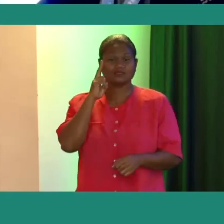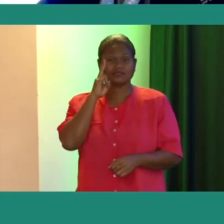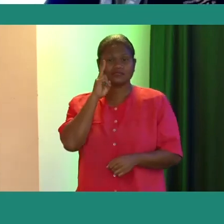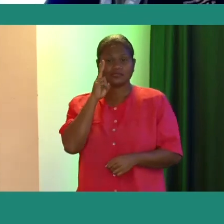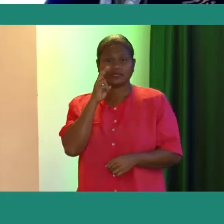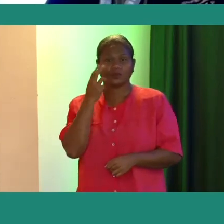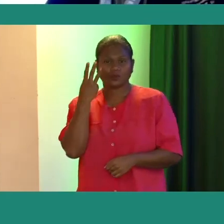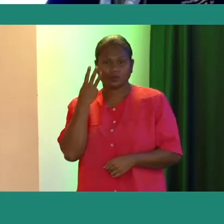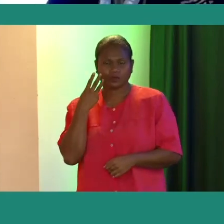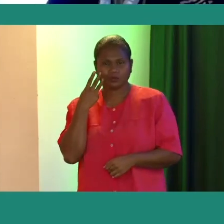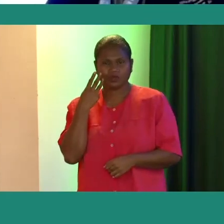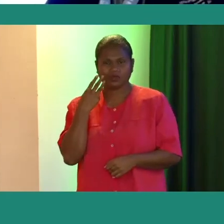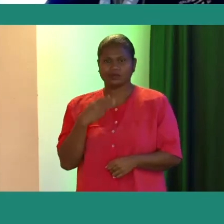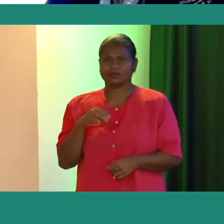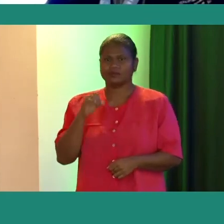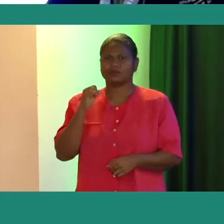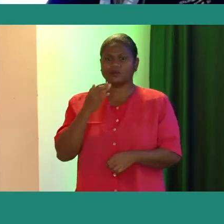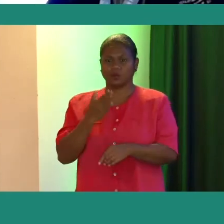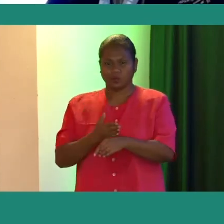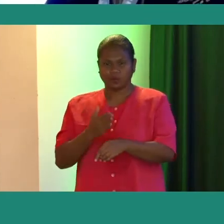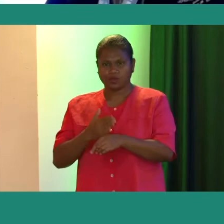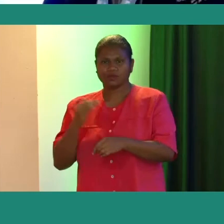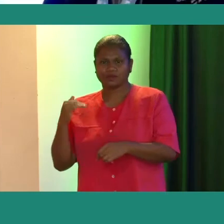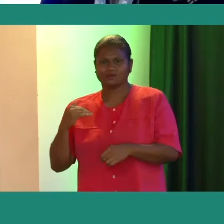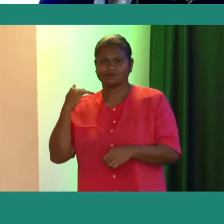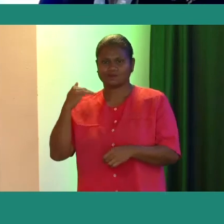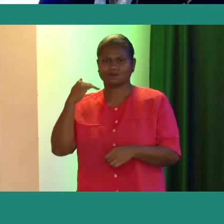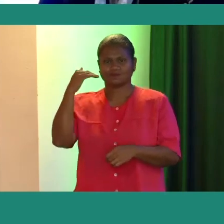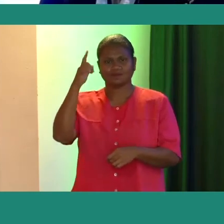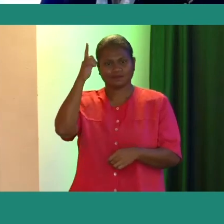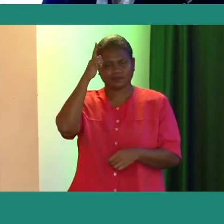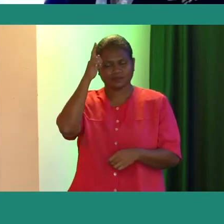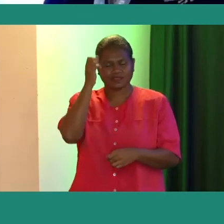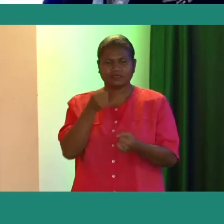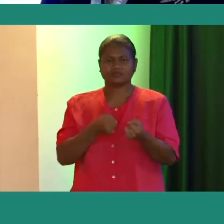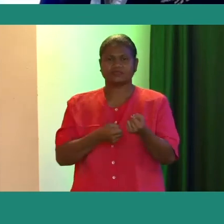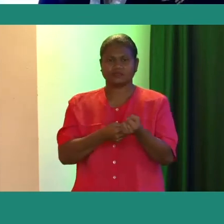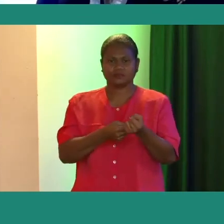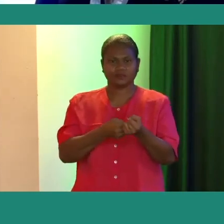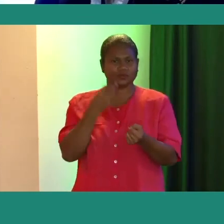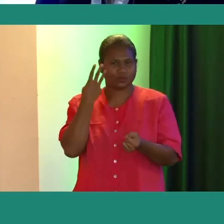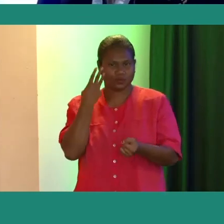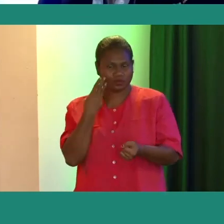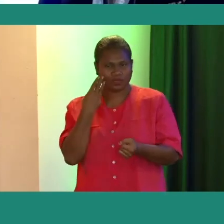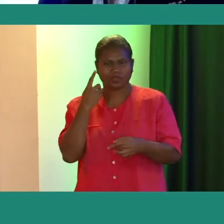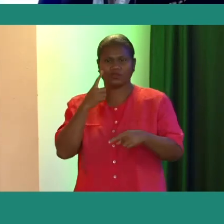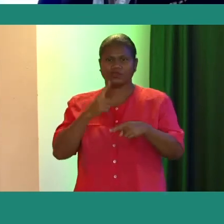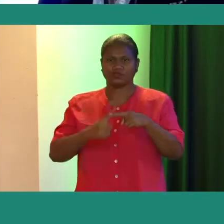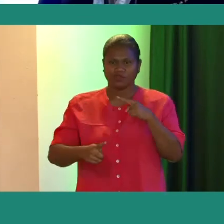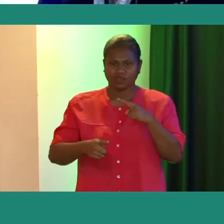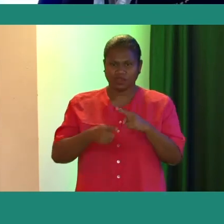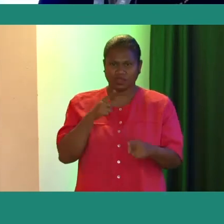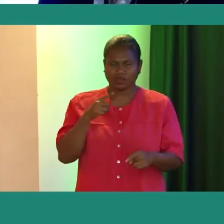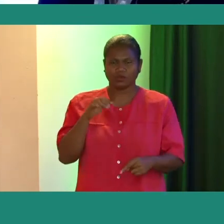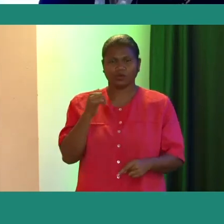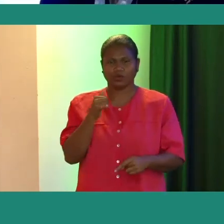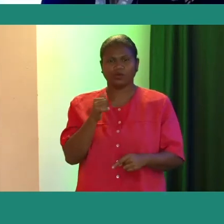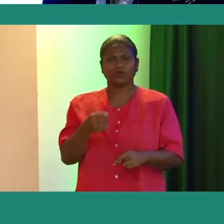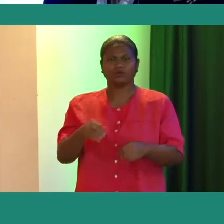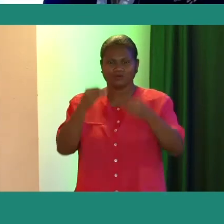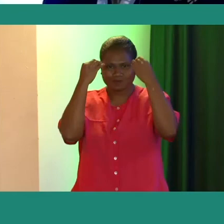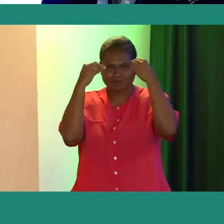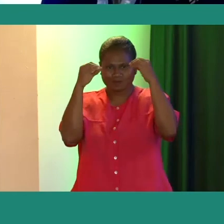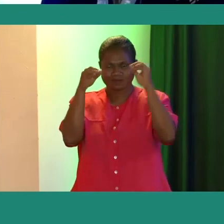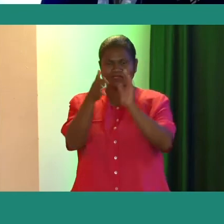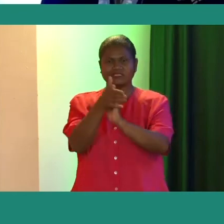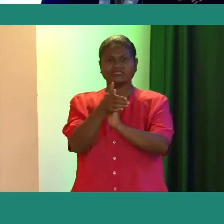executive positions, supporting women in training, and with Mr. Ginis's